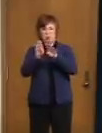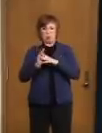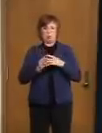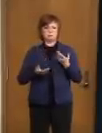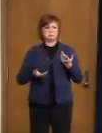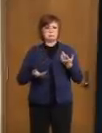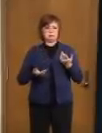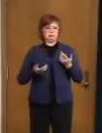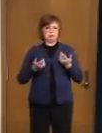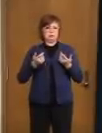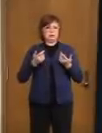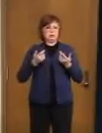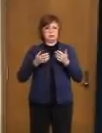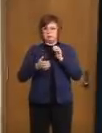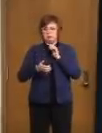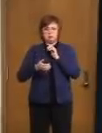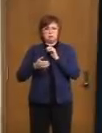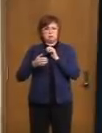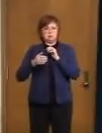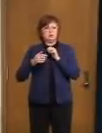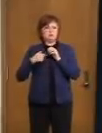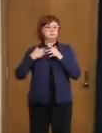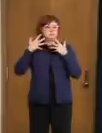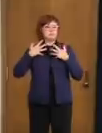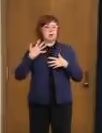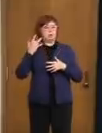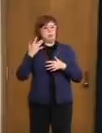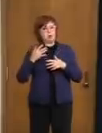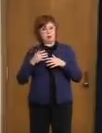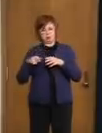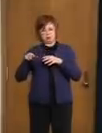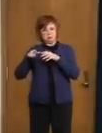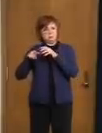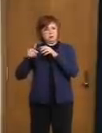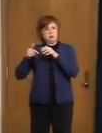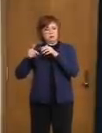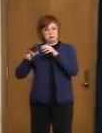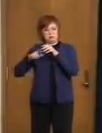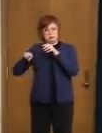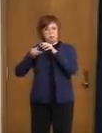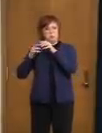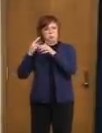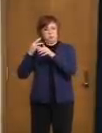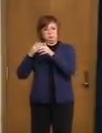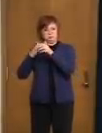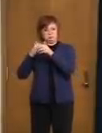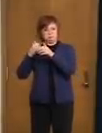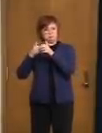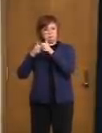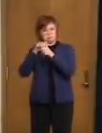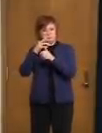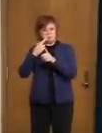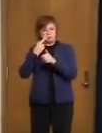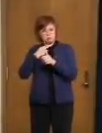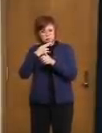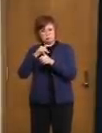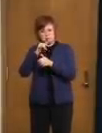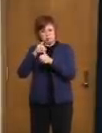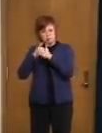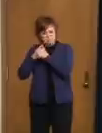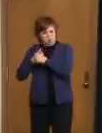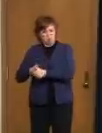minimum transmission, and it's only a few businesses or patrons in those businesses that kind of,